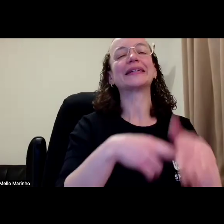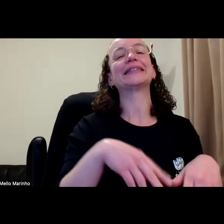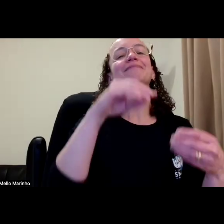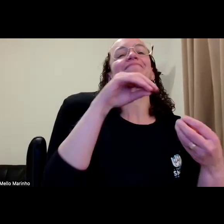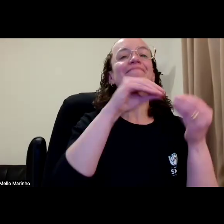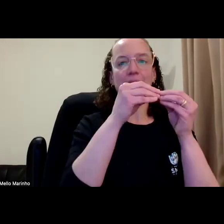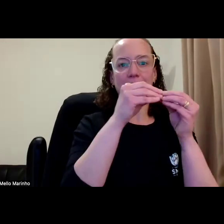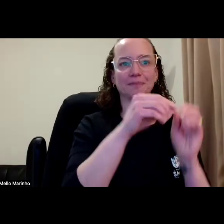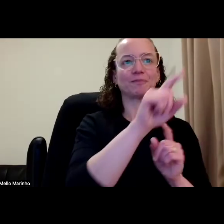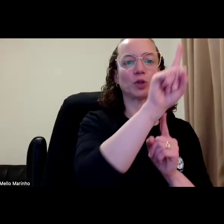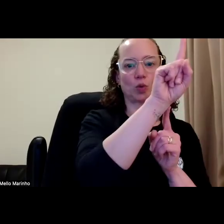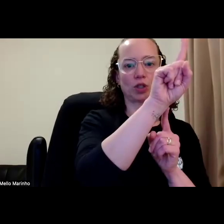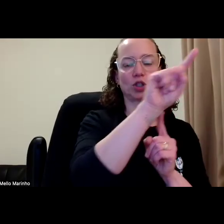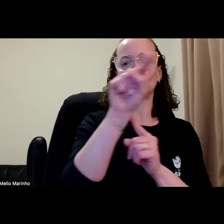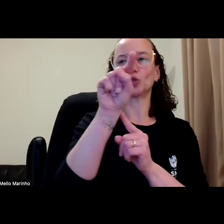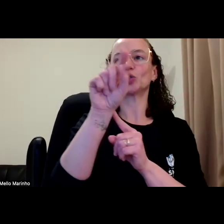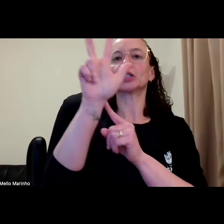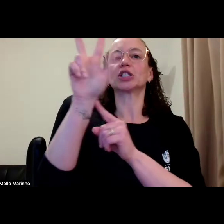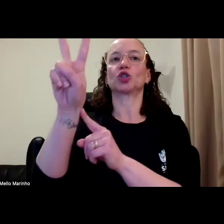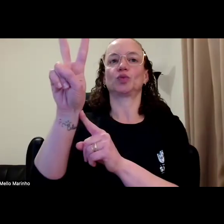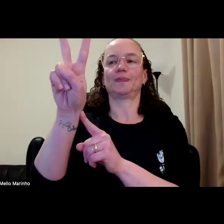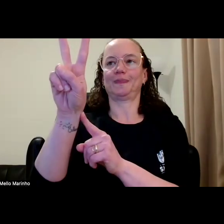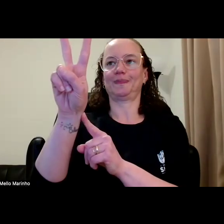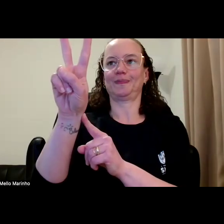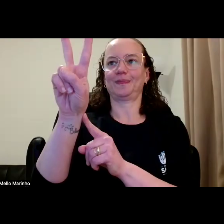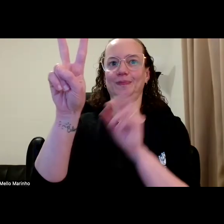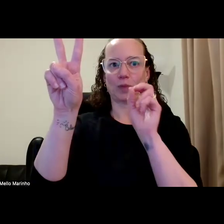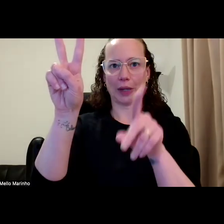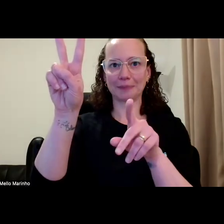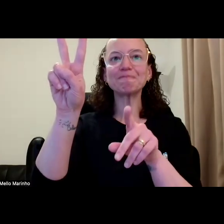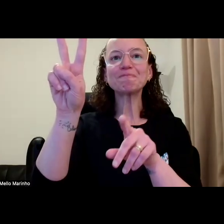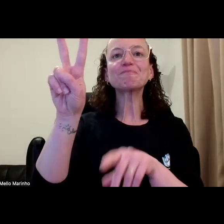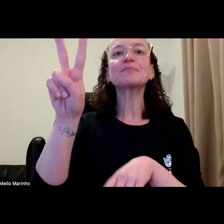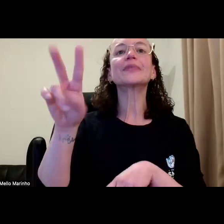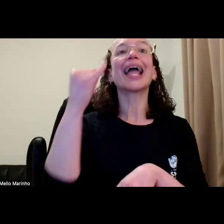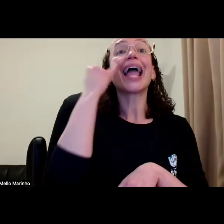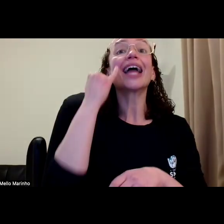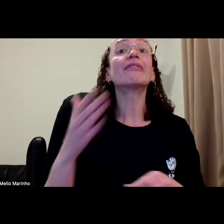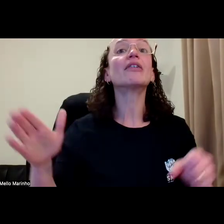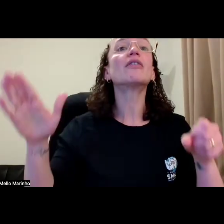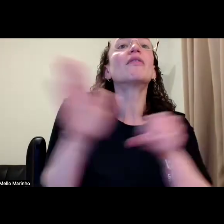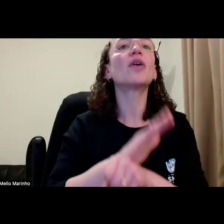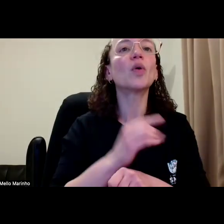Adult teeth are represented by the numbers 1 through 32